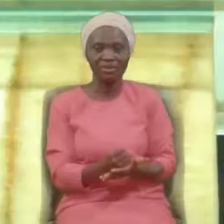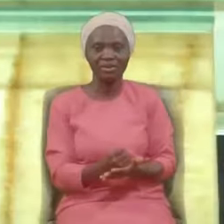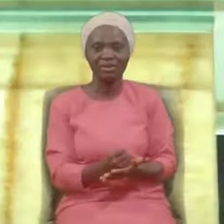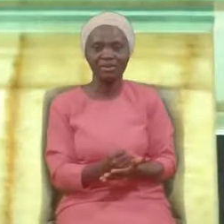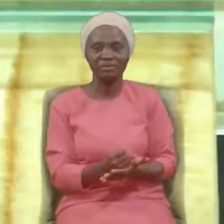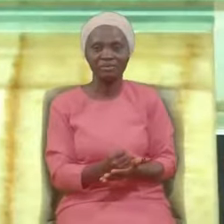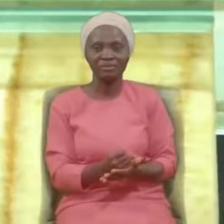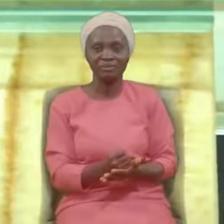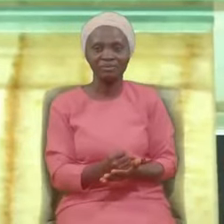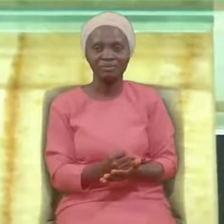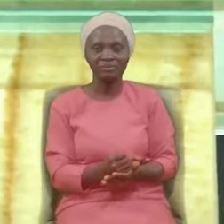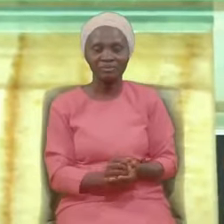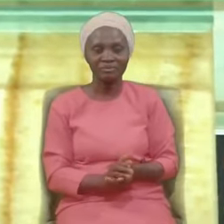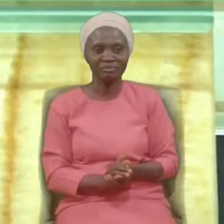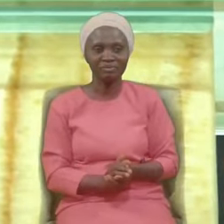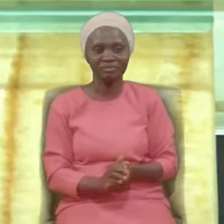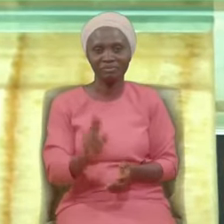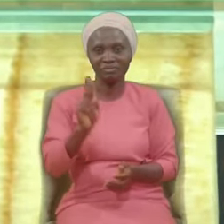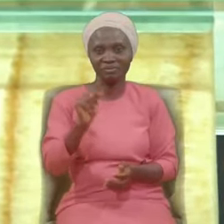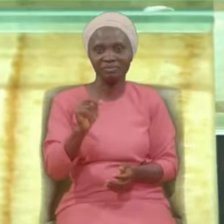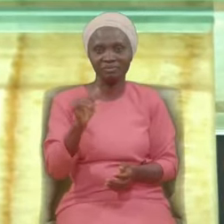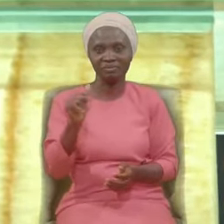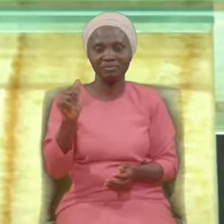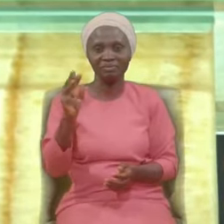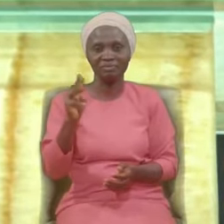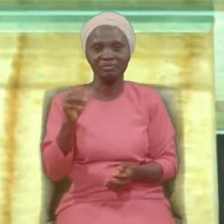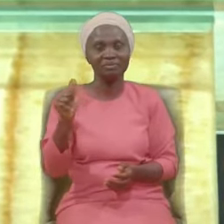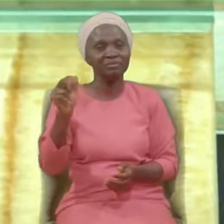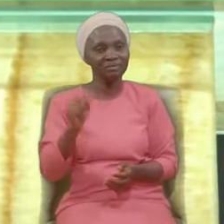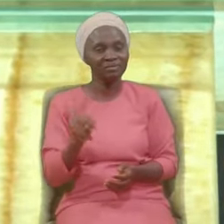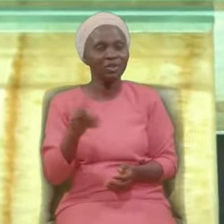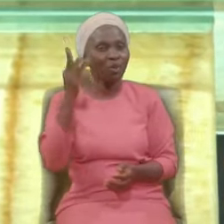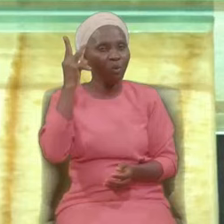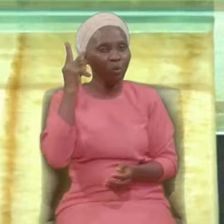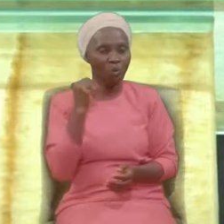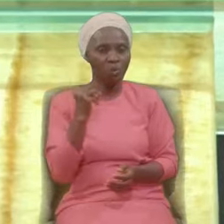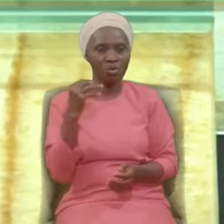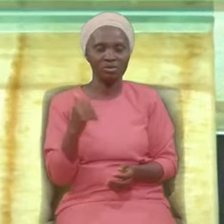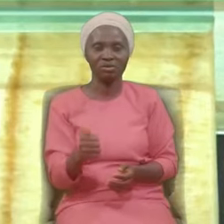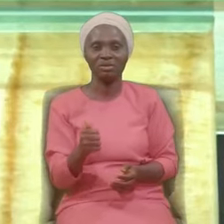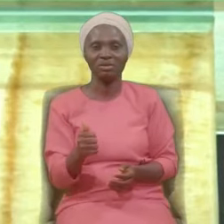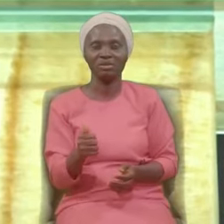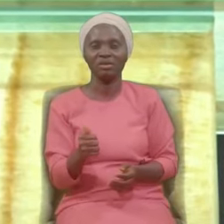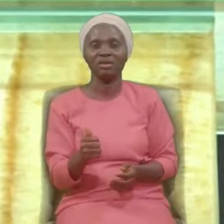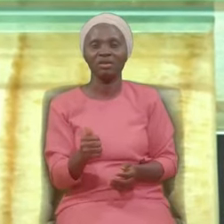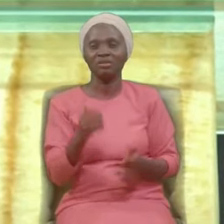Naaman was an incurable leper. Sick, ashamed,